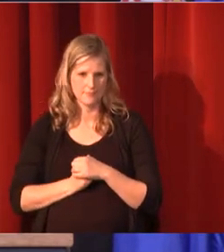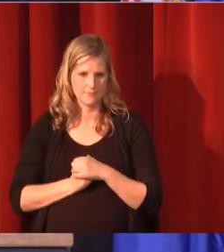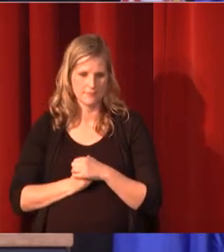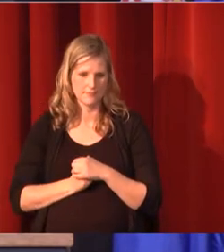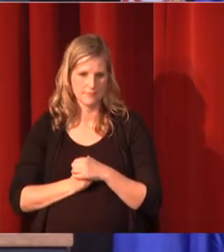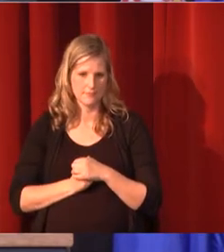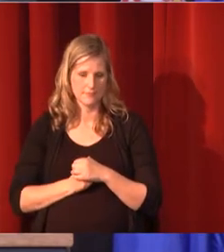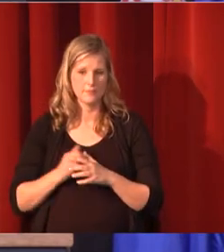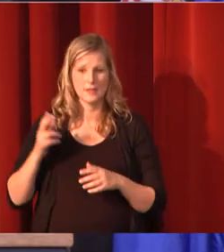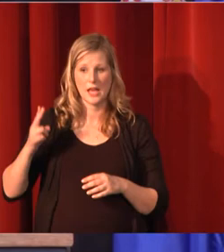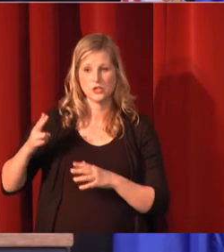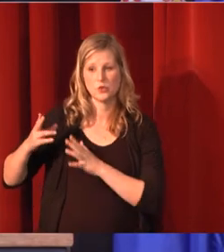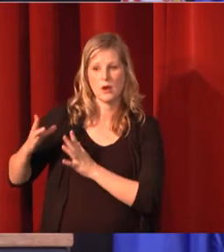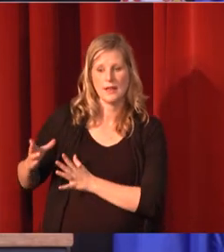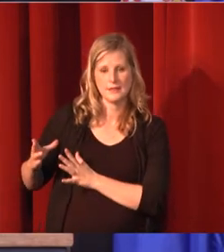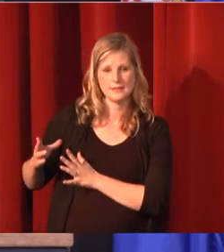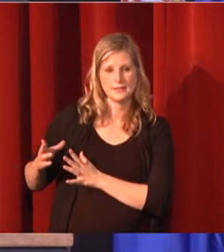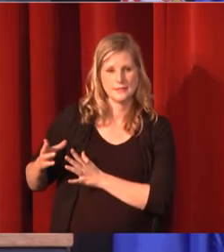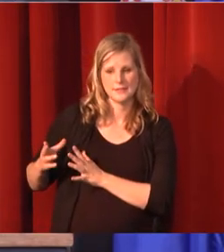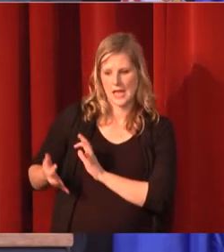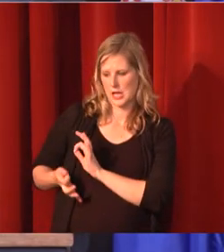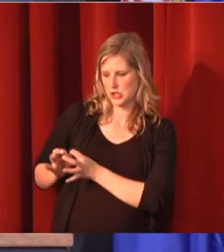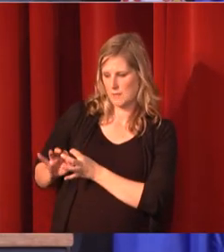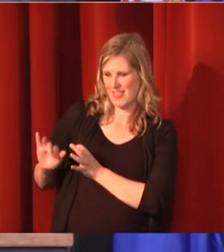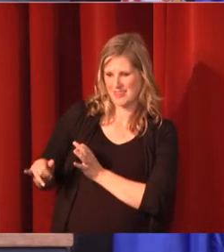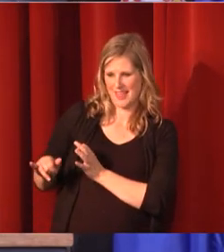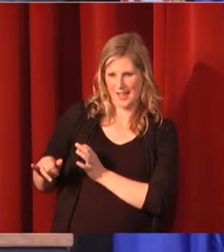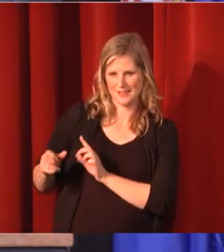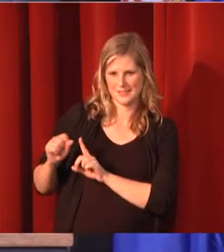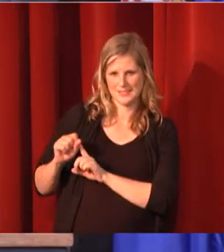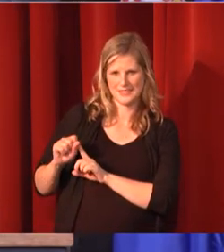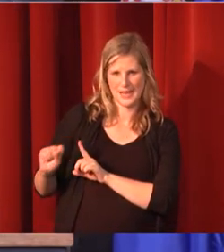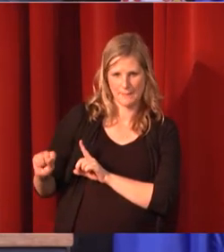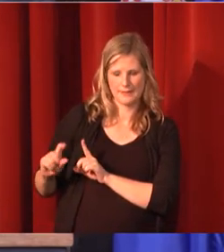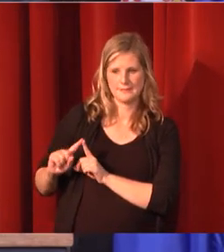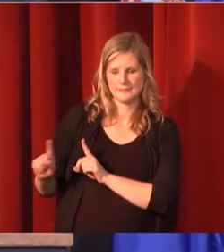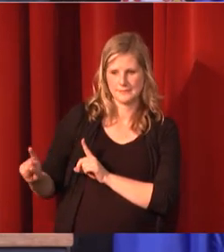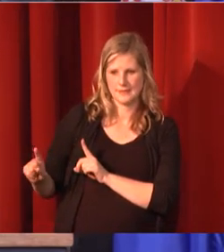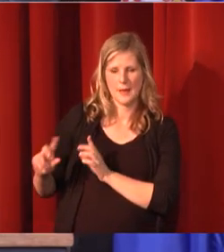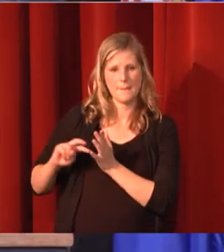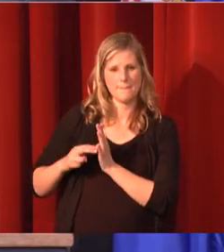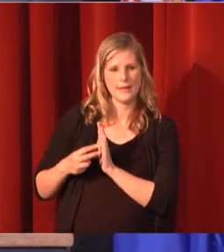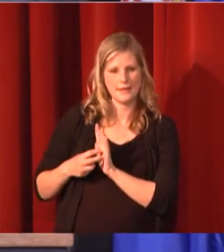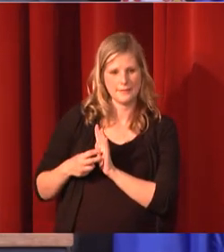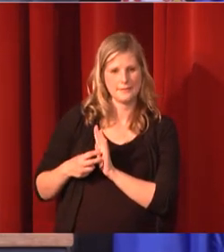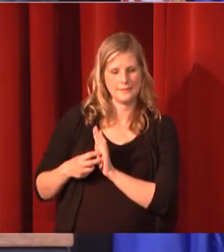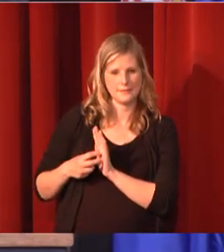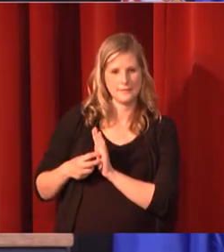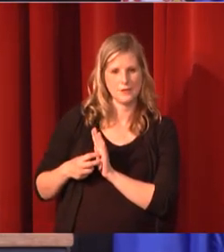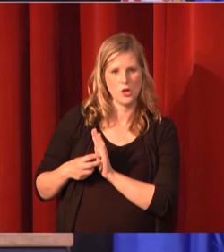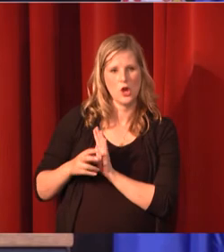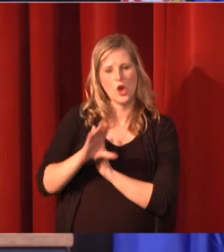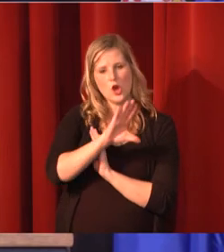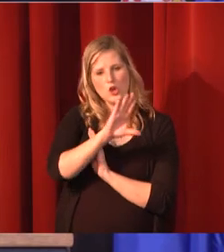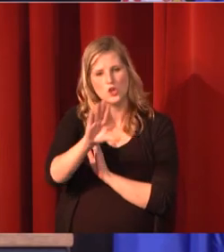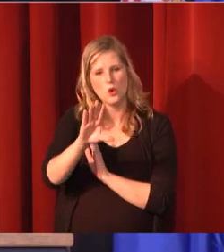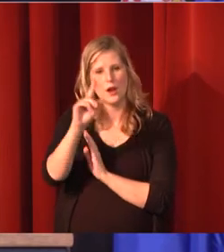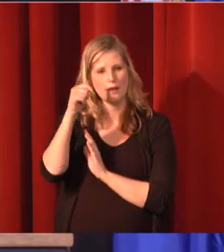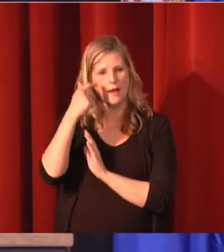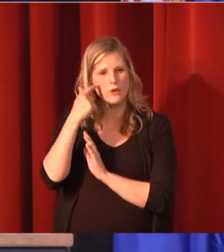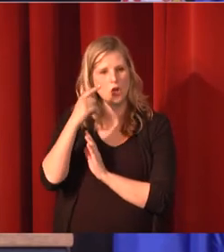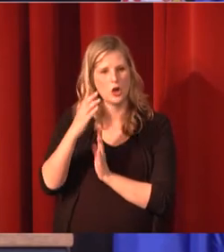historians interpret that stain that statement to mean that your man your governor and